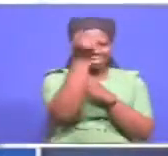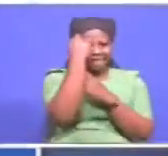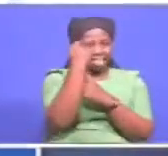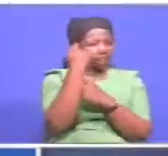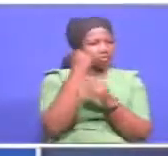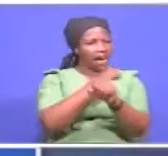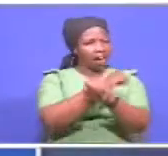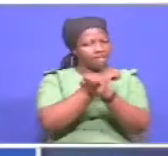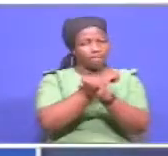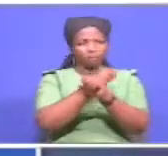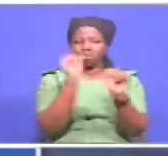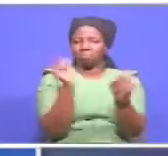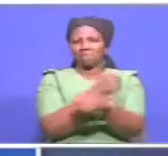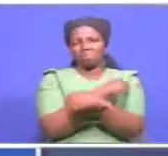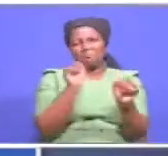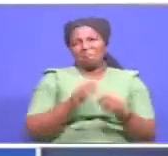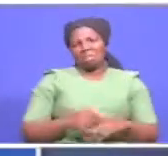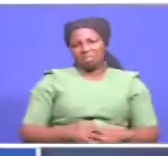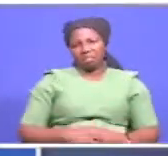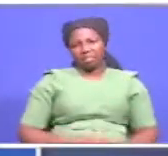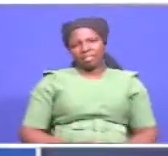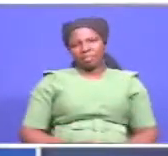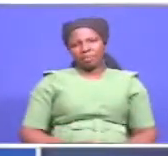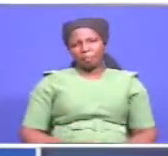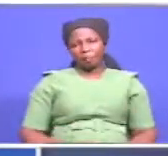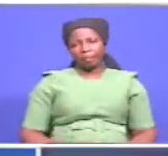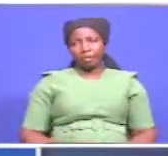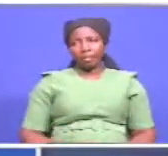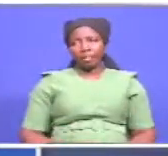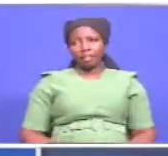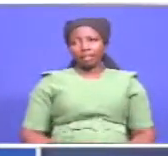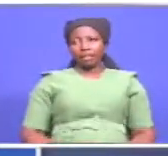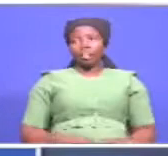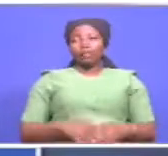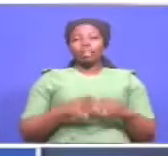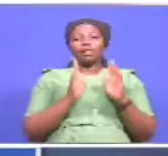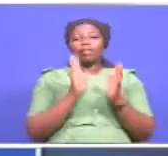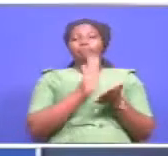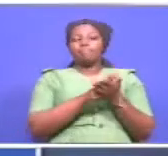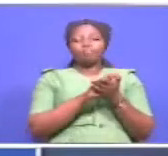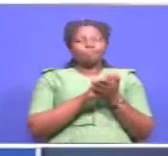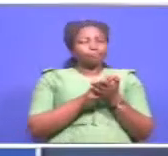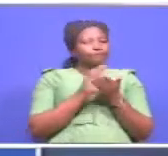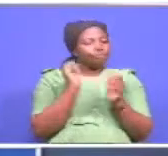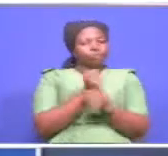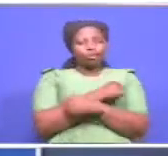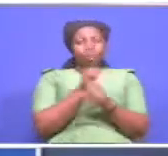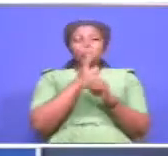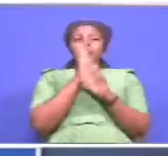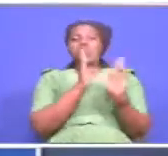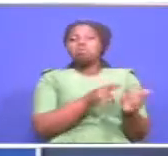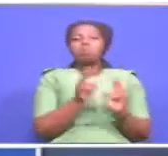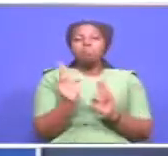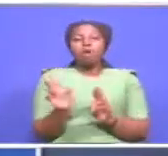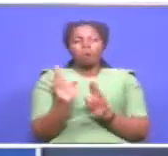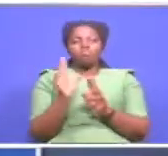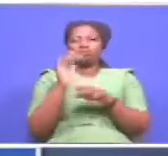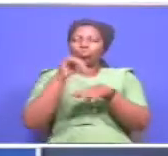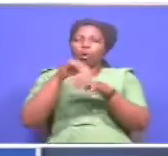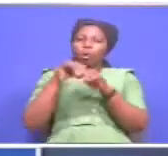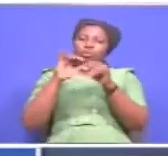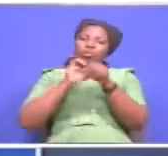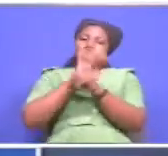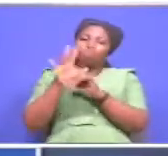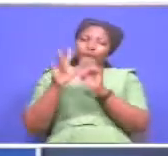That it cannot be business as usual when it comes to COVID-19. As long as there are new